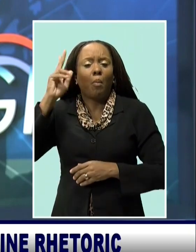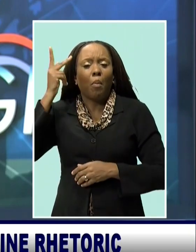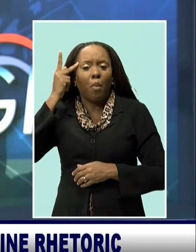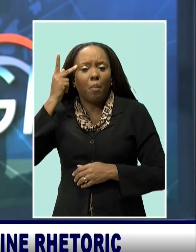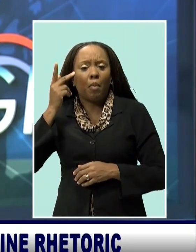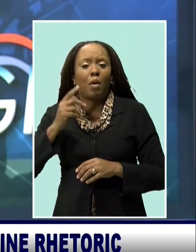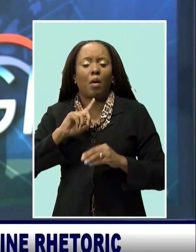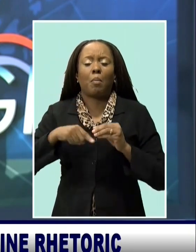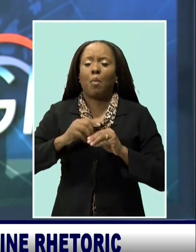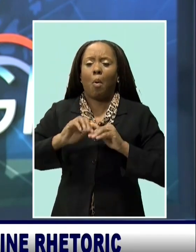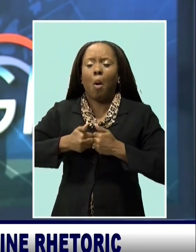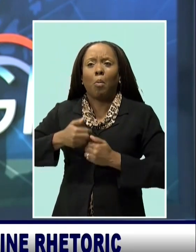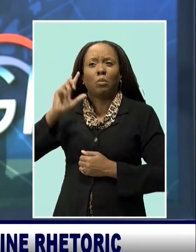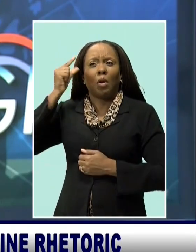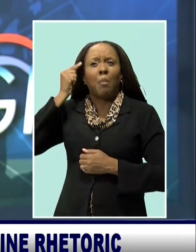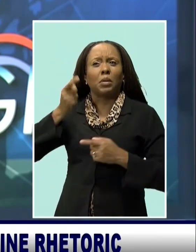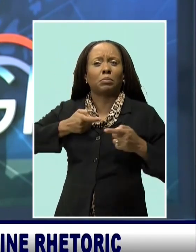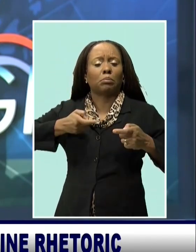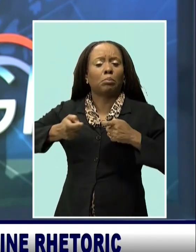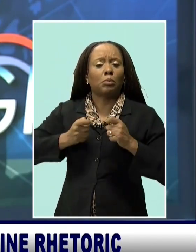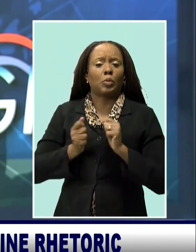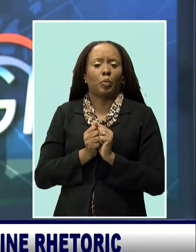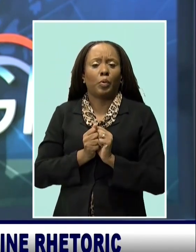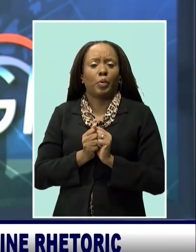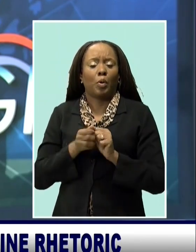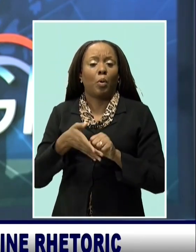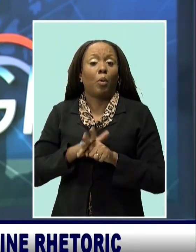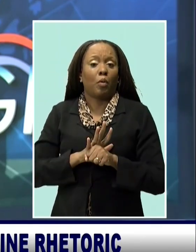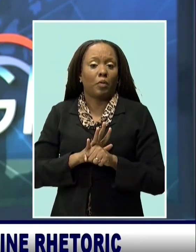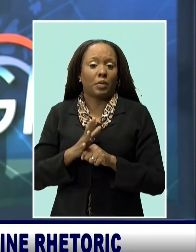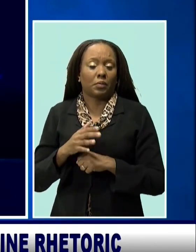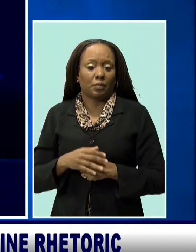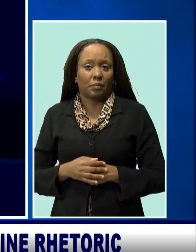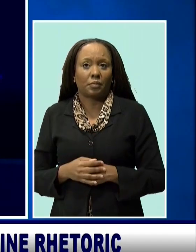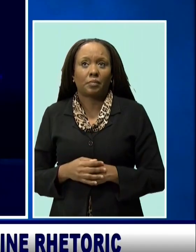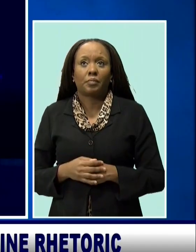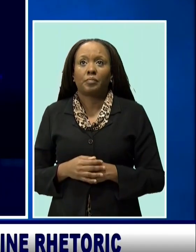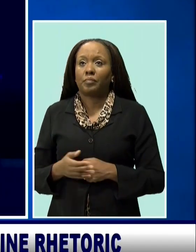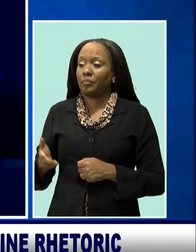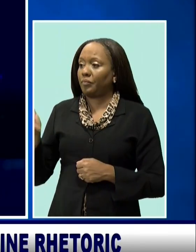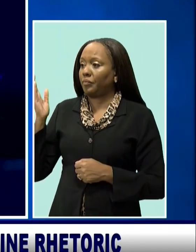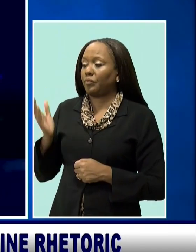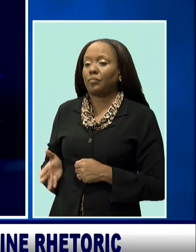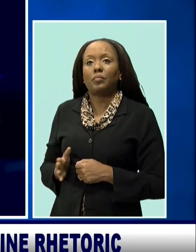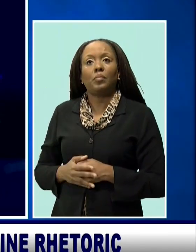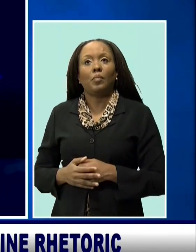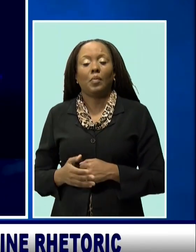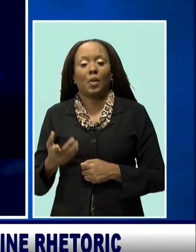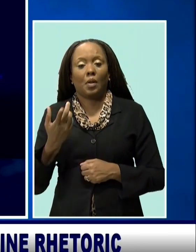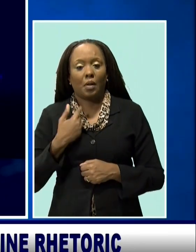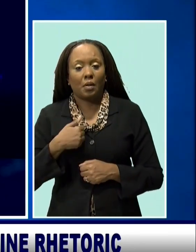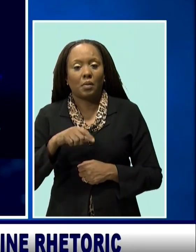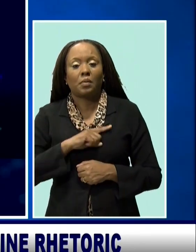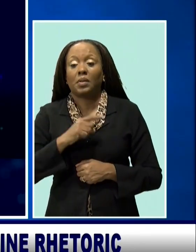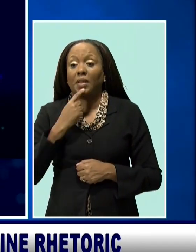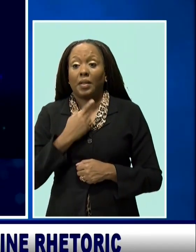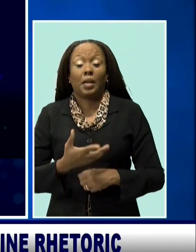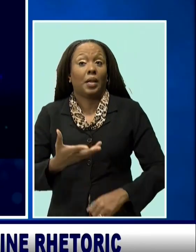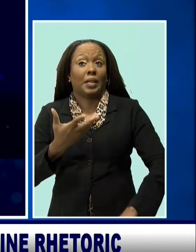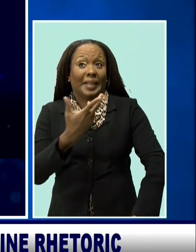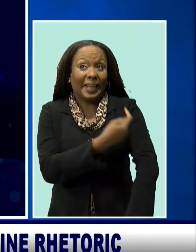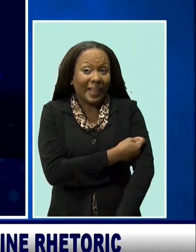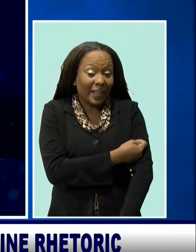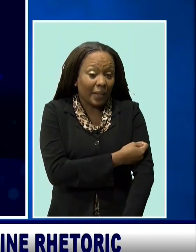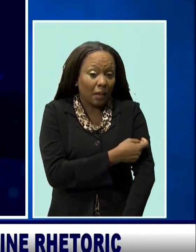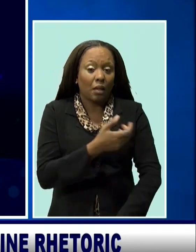the approaches by government to handling the COVID-19 pandemic. We therefore have said that, look, you either take the jab